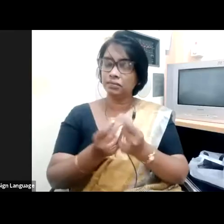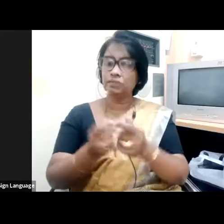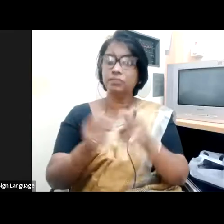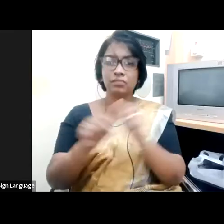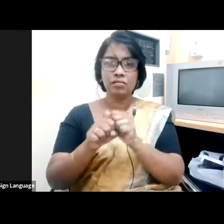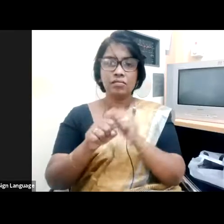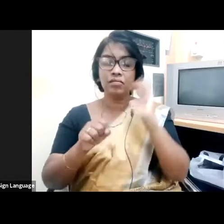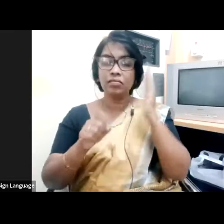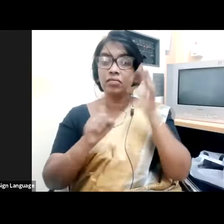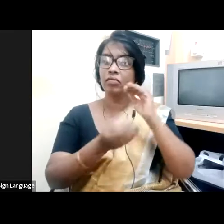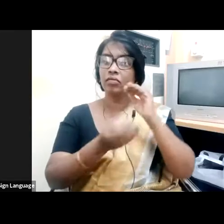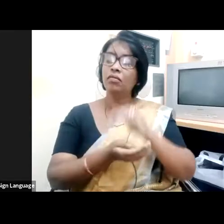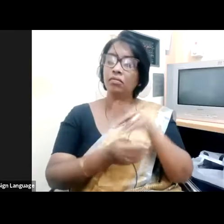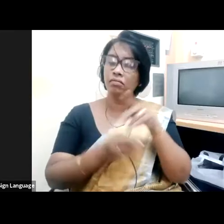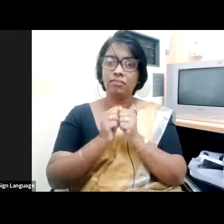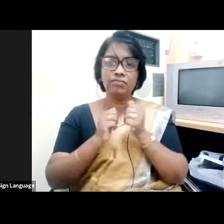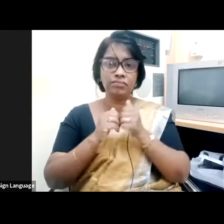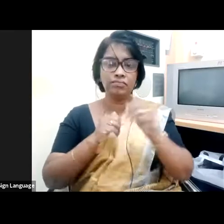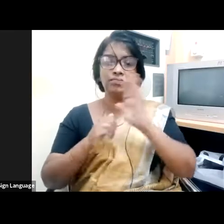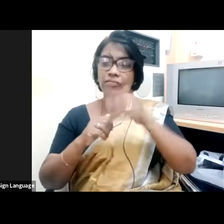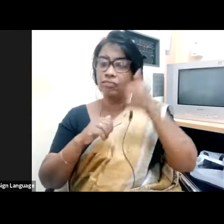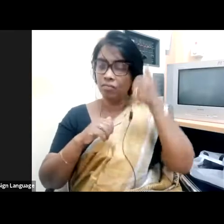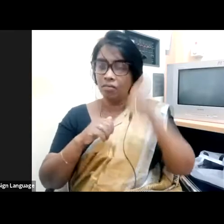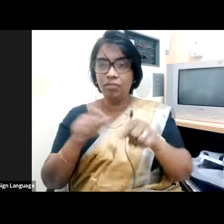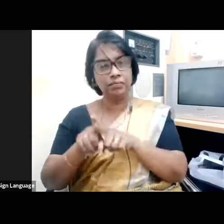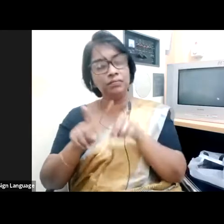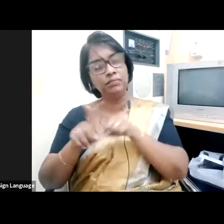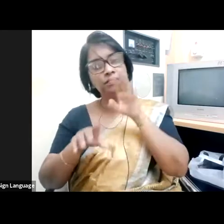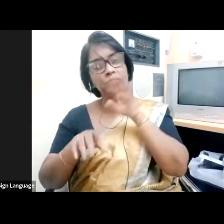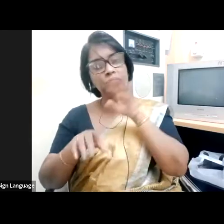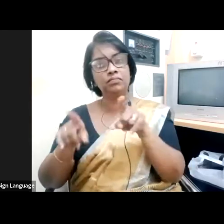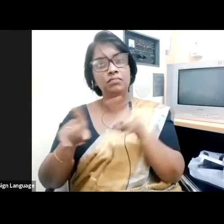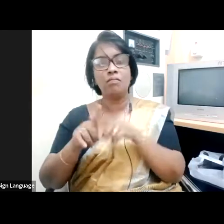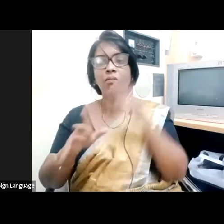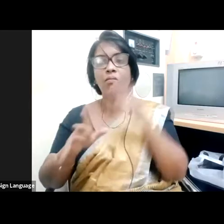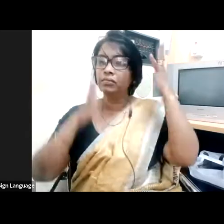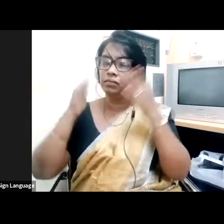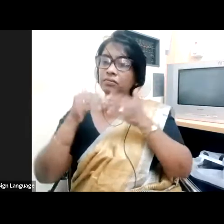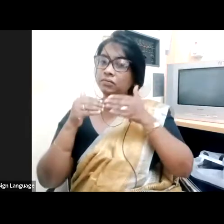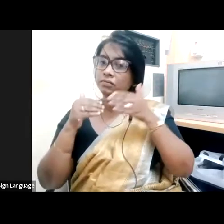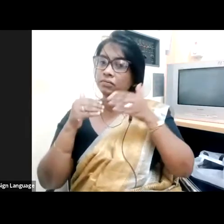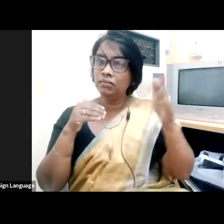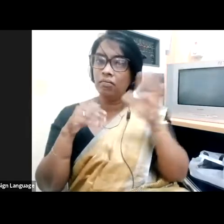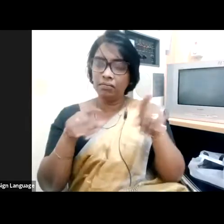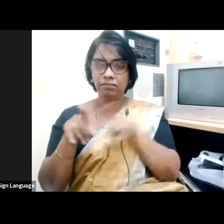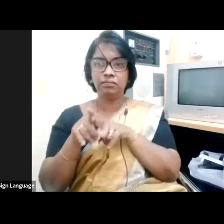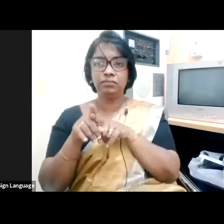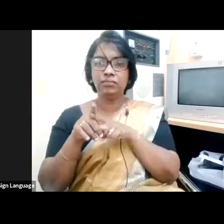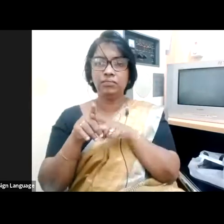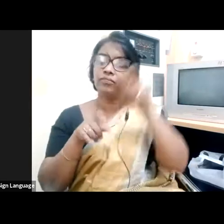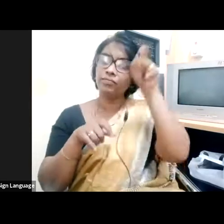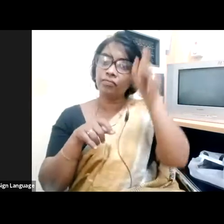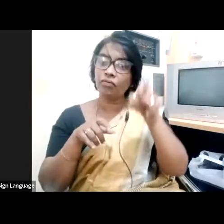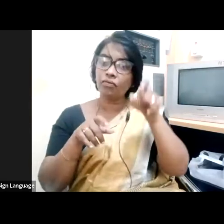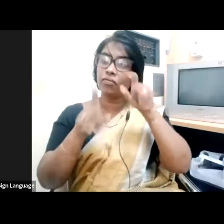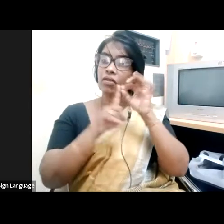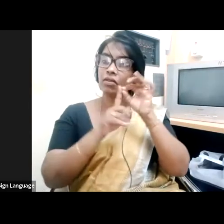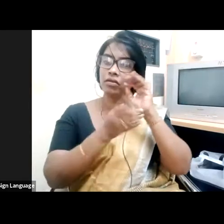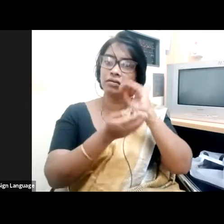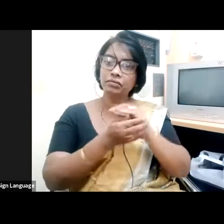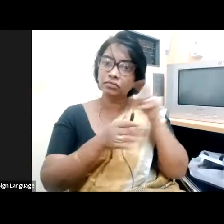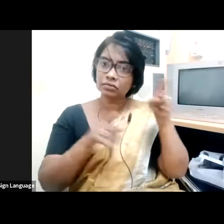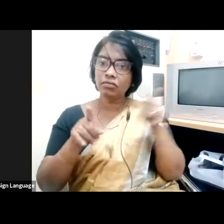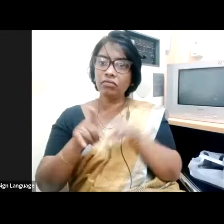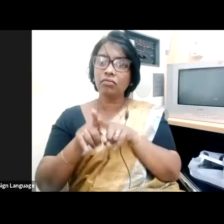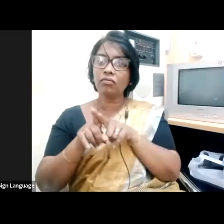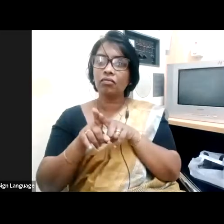in the private sector across the world is a prerequisite for achieving the 169 ambitious targets, which collectively make up